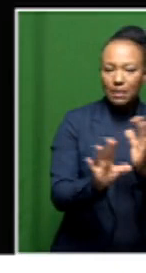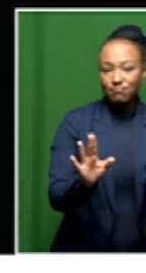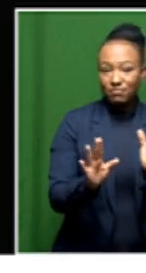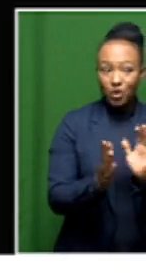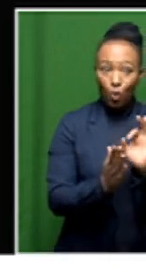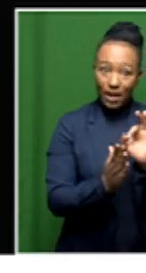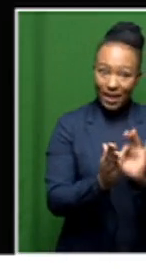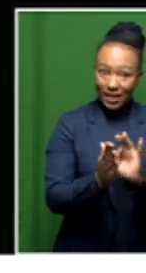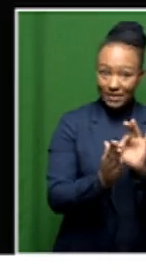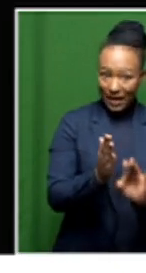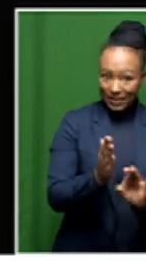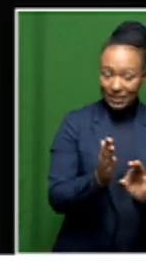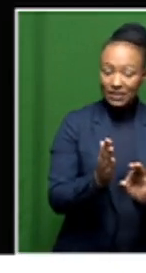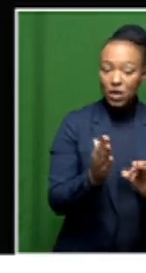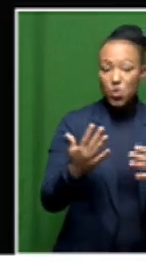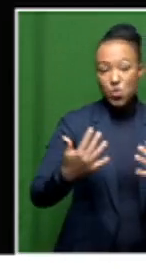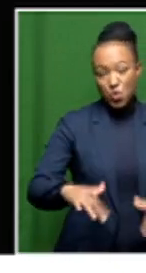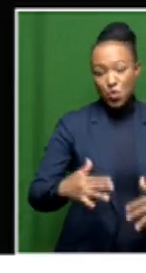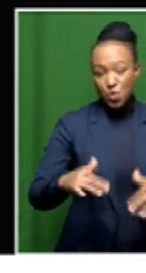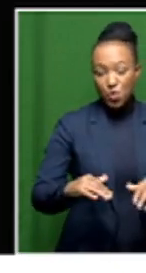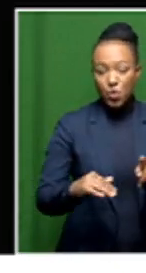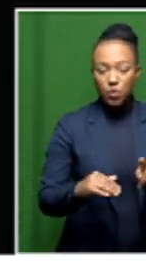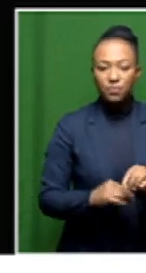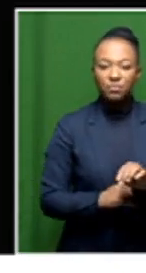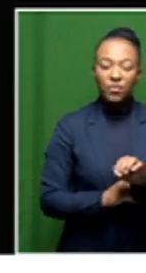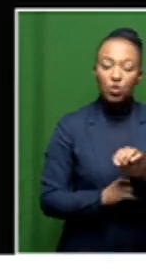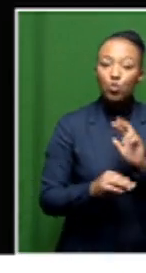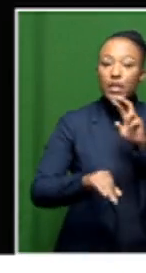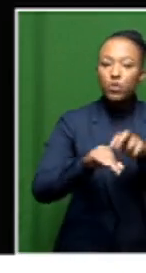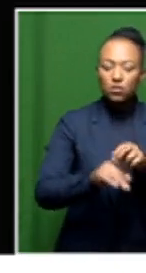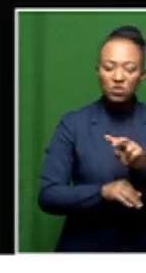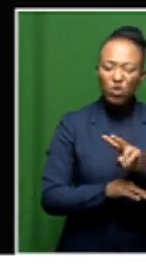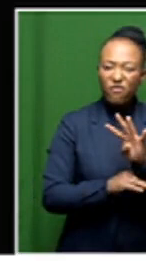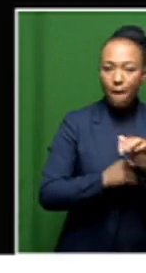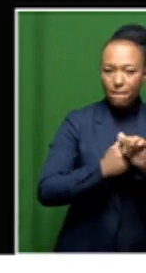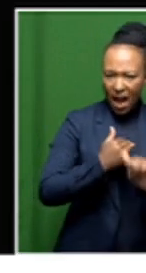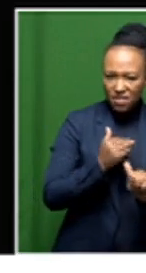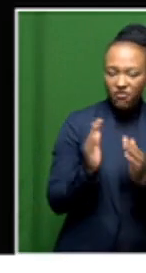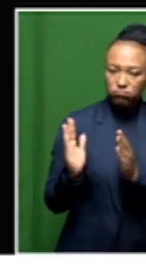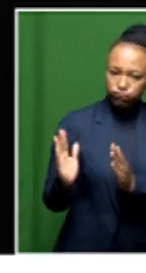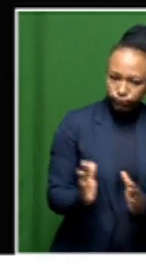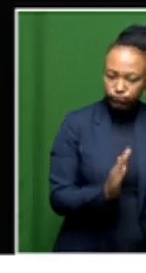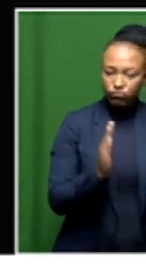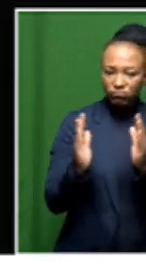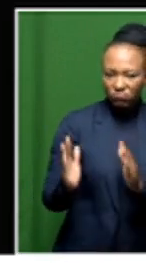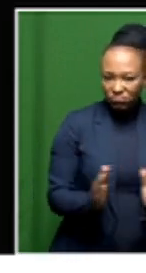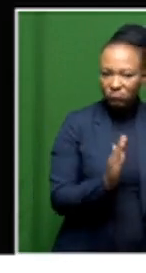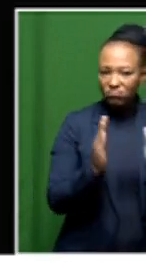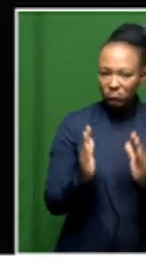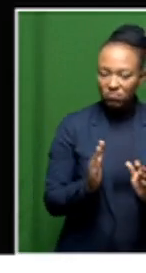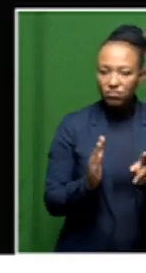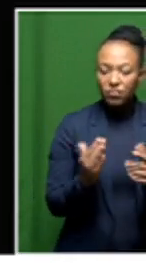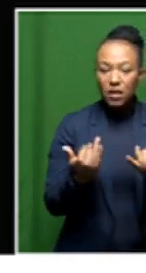election, a general election, takes at least 24 months. Parallel to that, we are